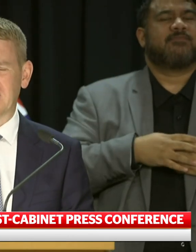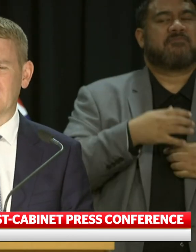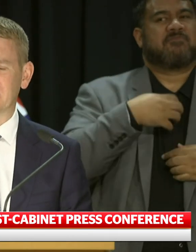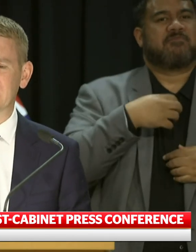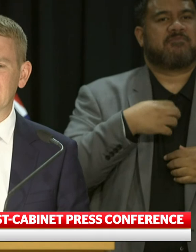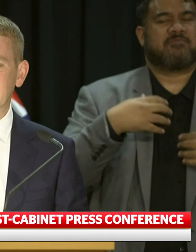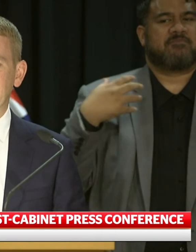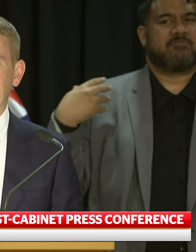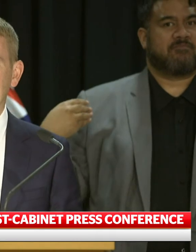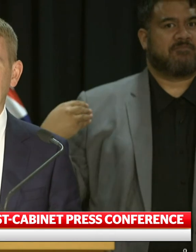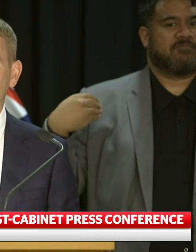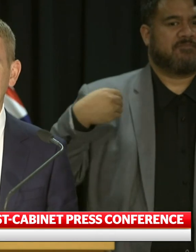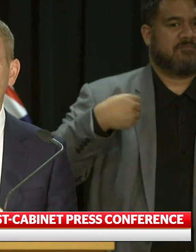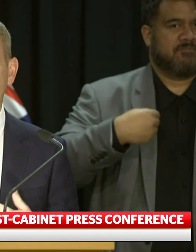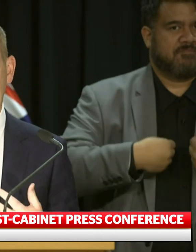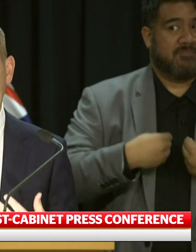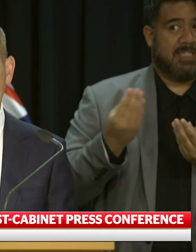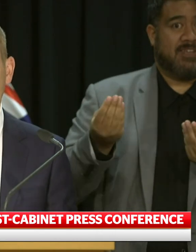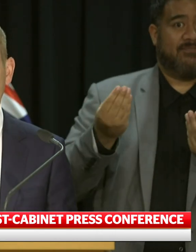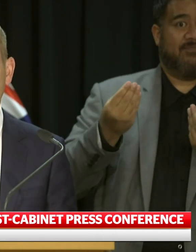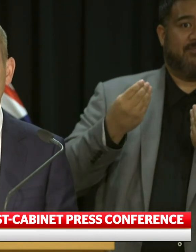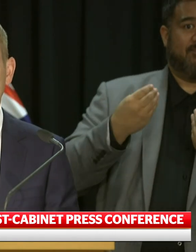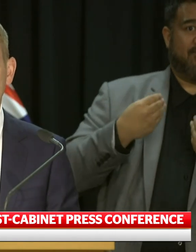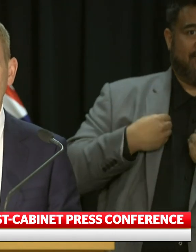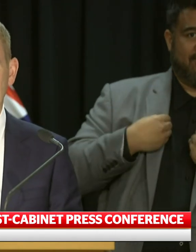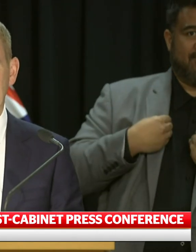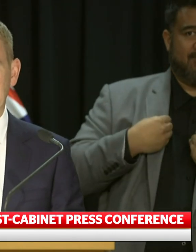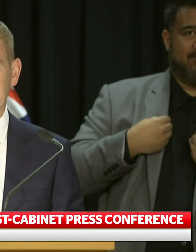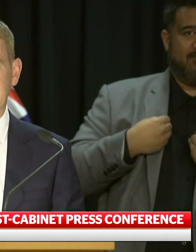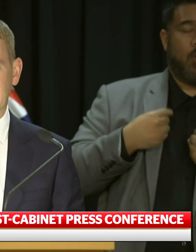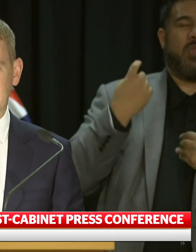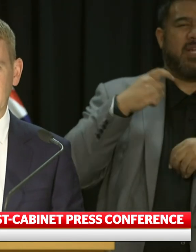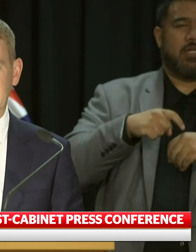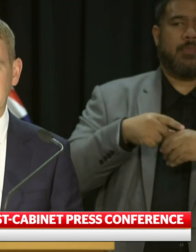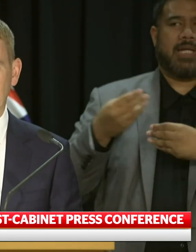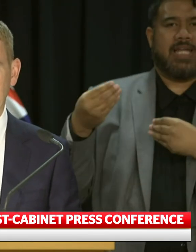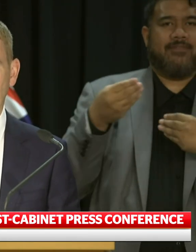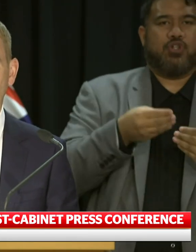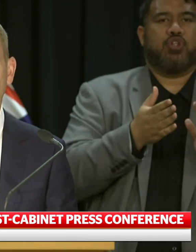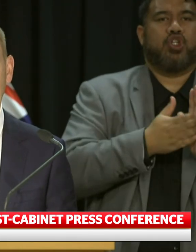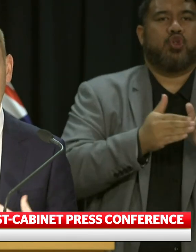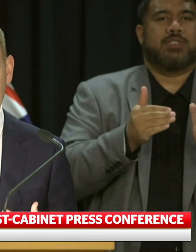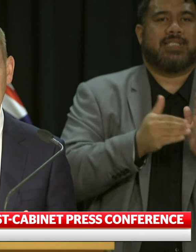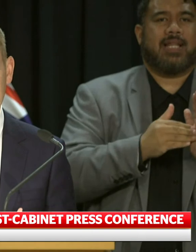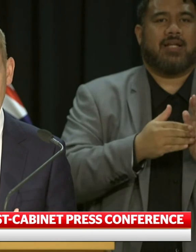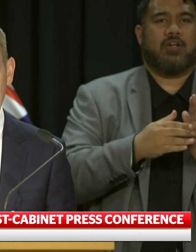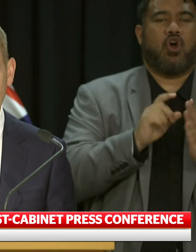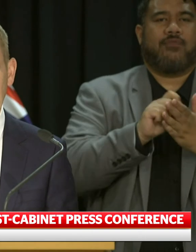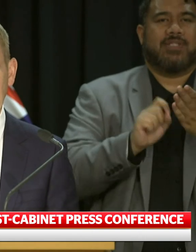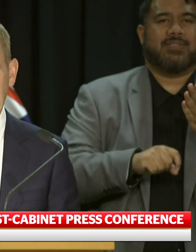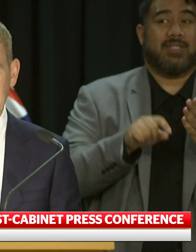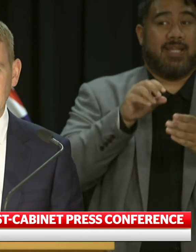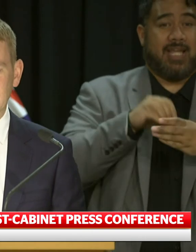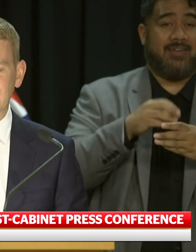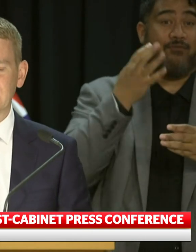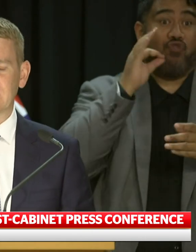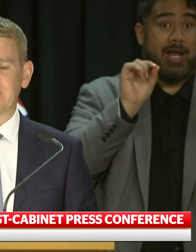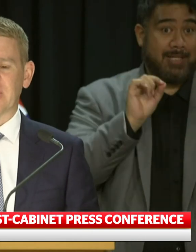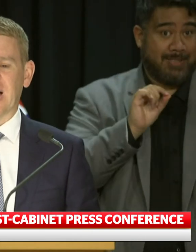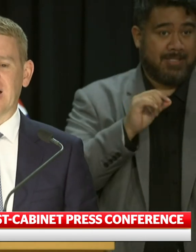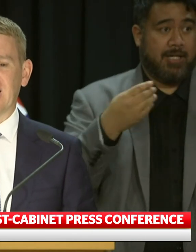was that happened, and it was actually gifted then to the New Zealand embassy in France for wearing on ceremonial